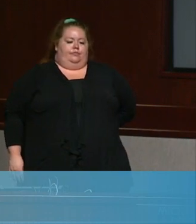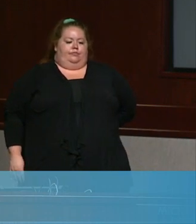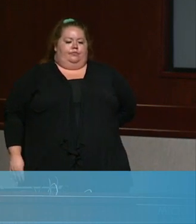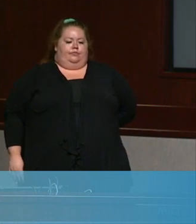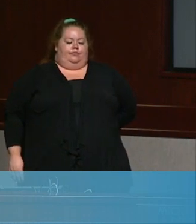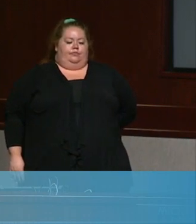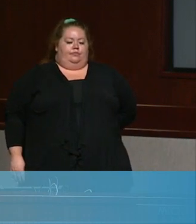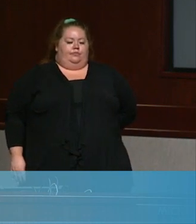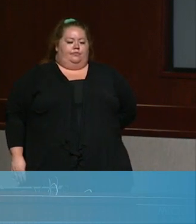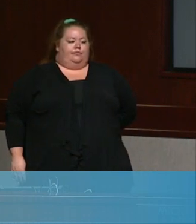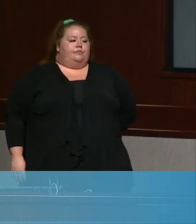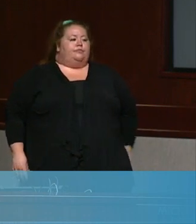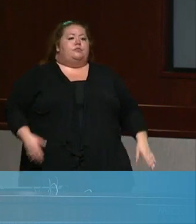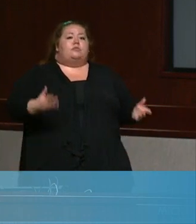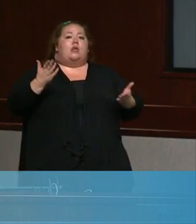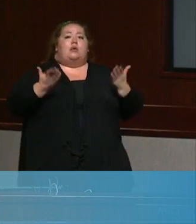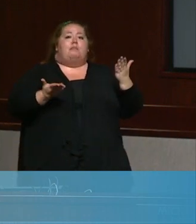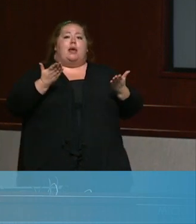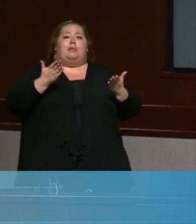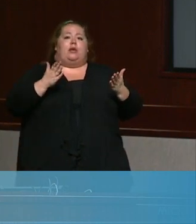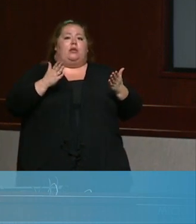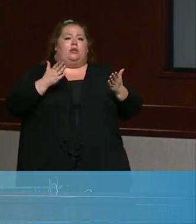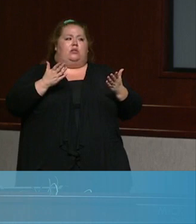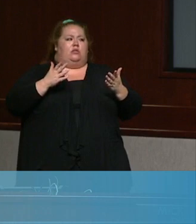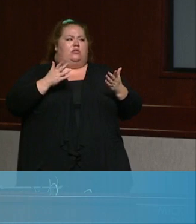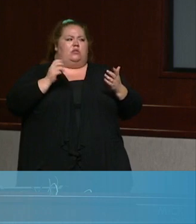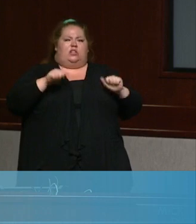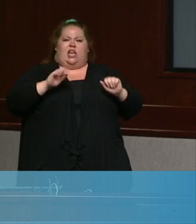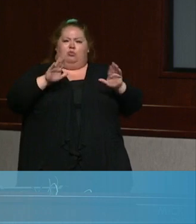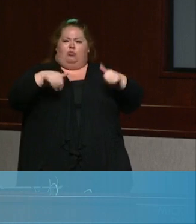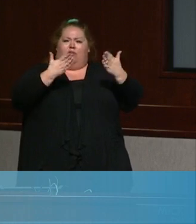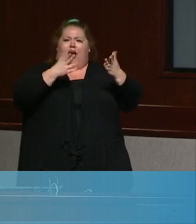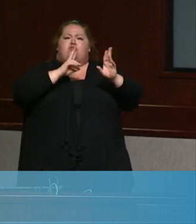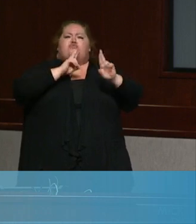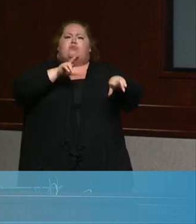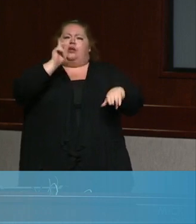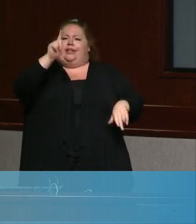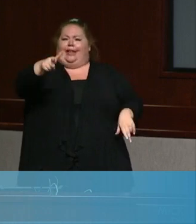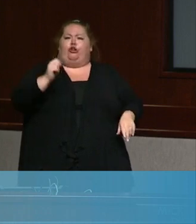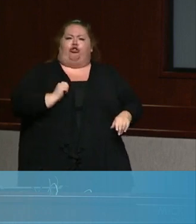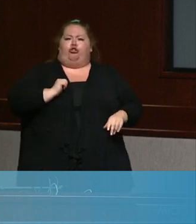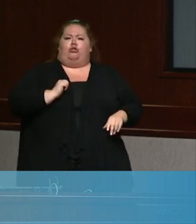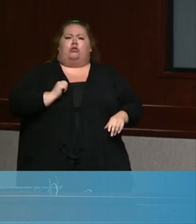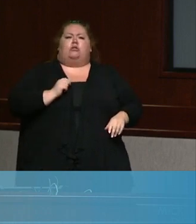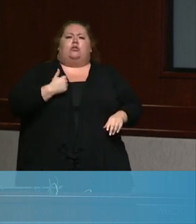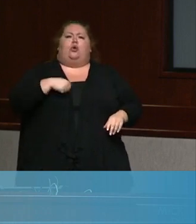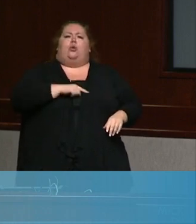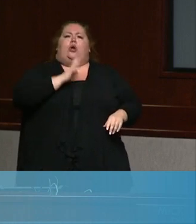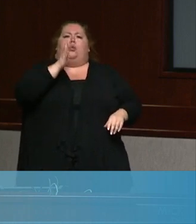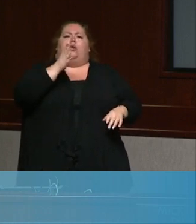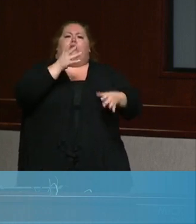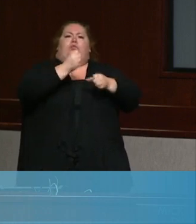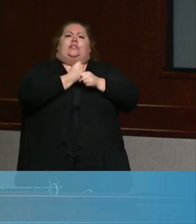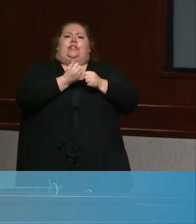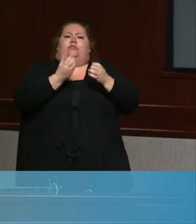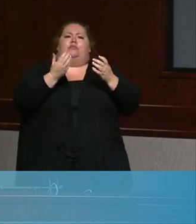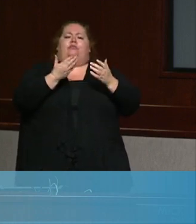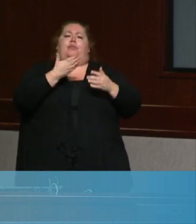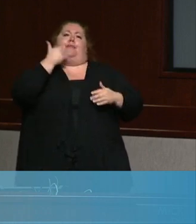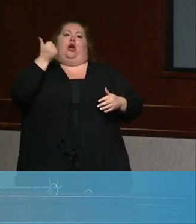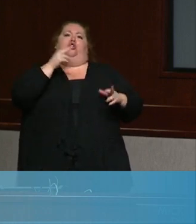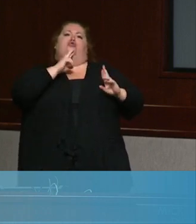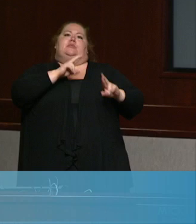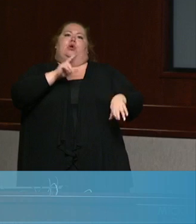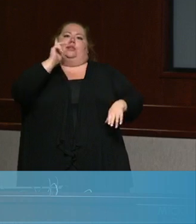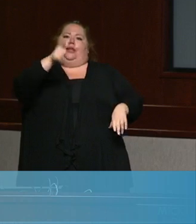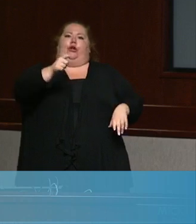And this, perhaps we could provide you a response later, I'm assuming. So Mike, let's do that. Okay. Let us get you a better, more complete answer.